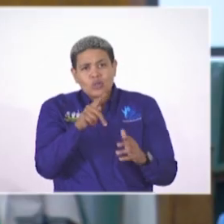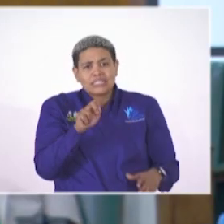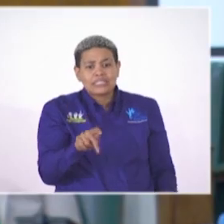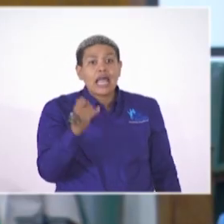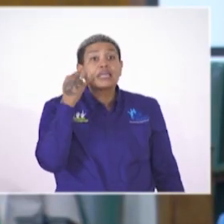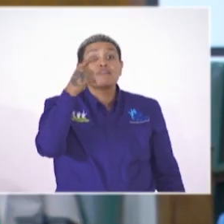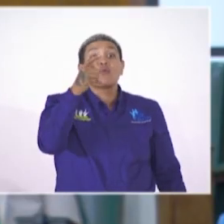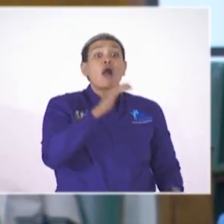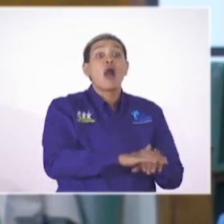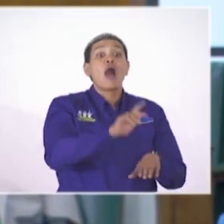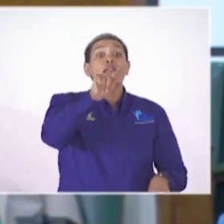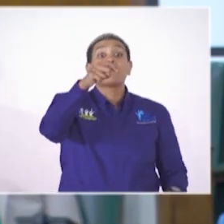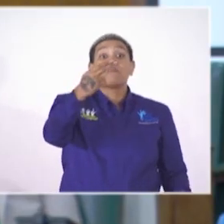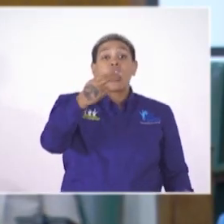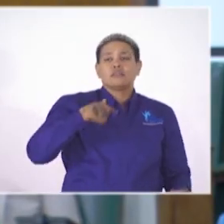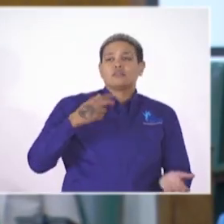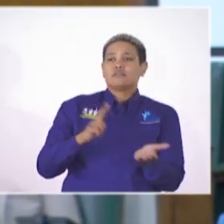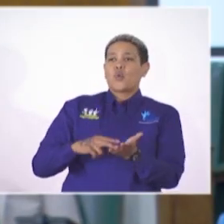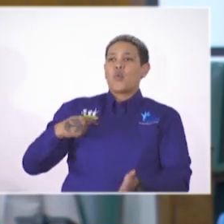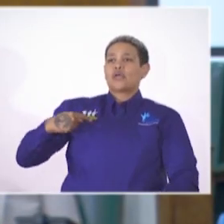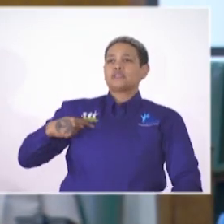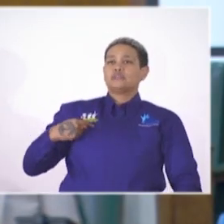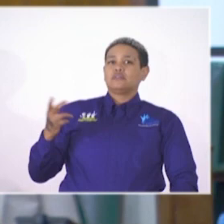on path, you can apply for it.